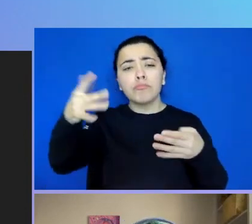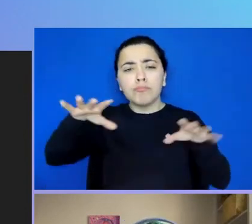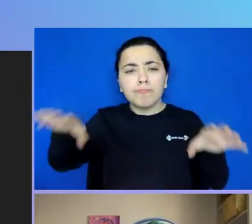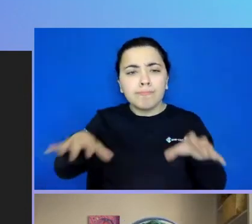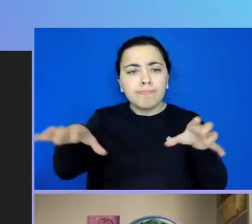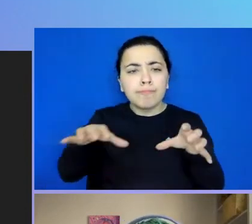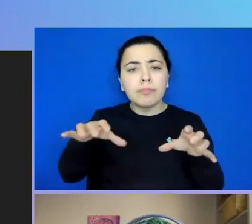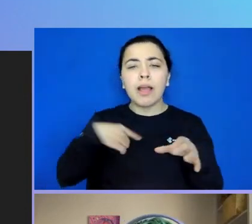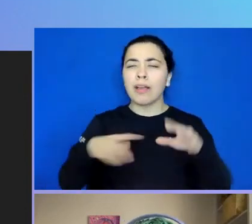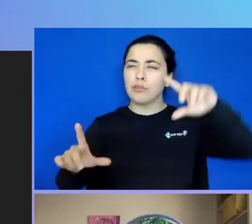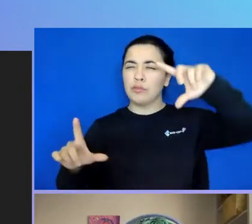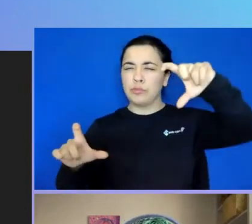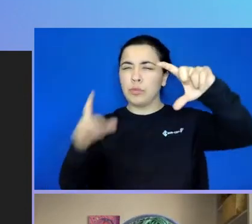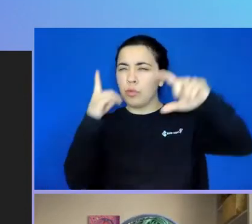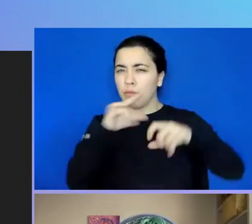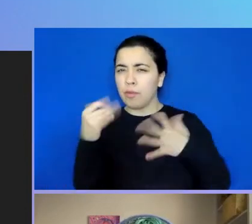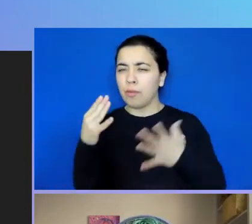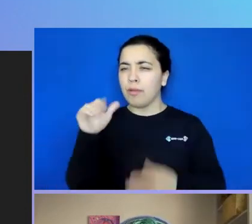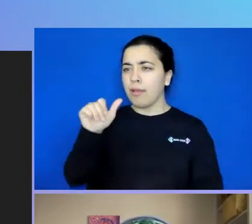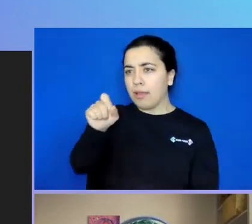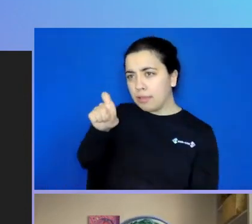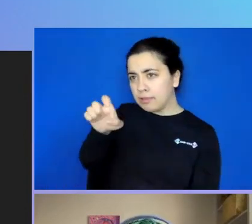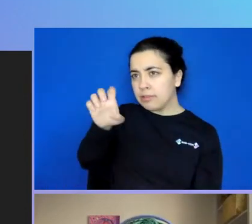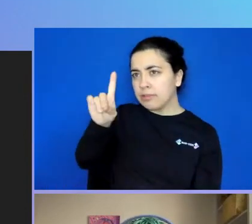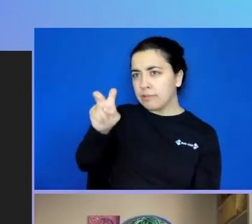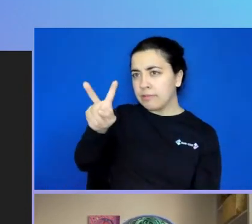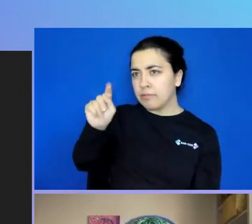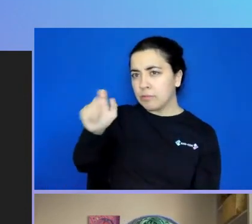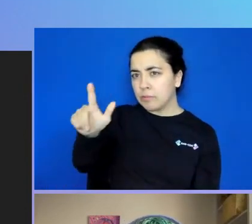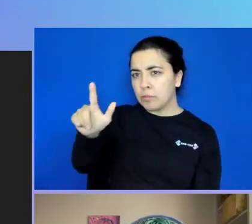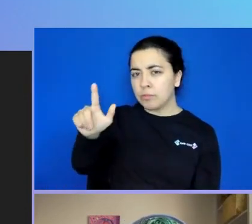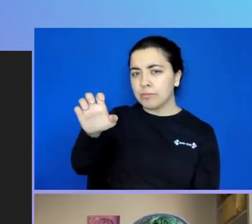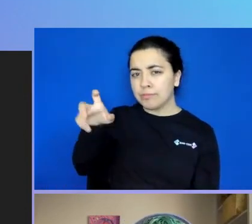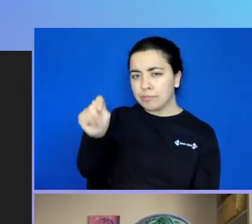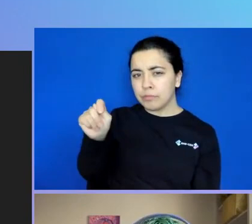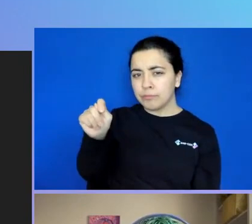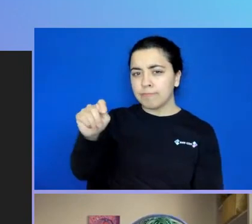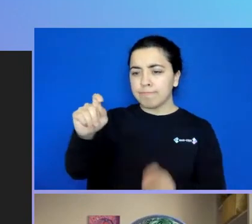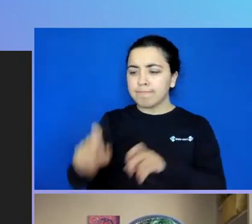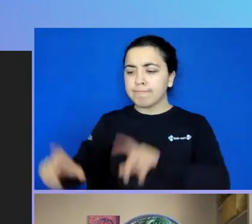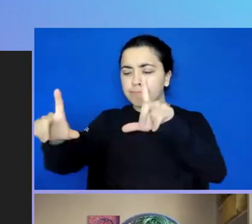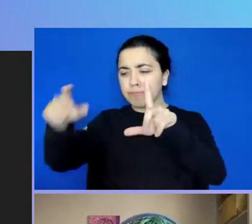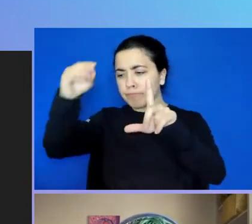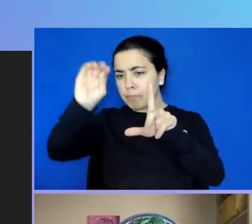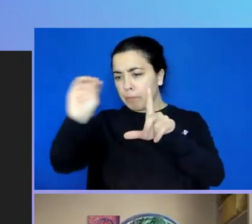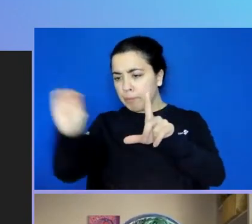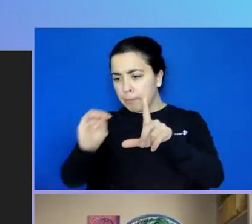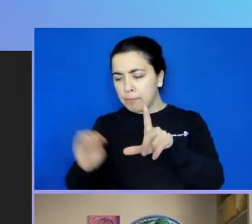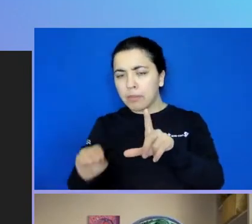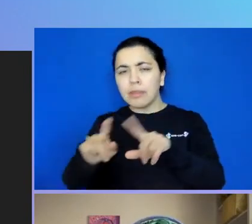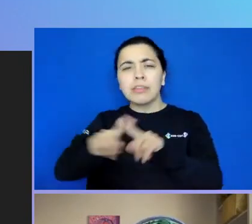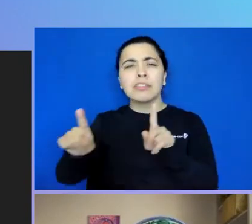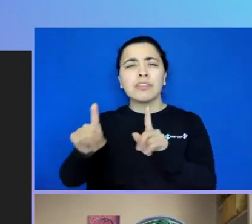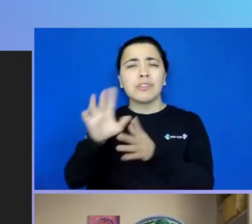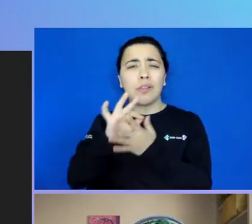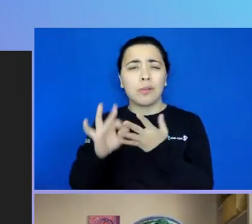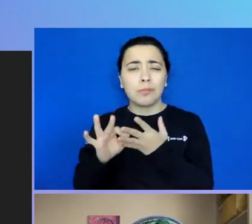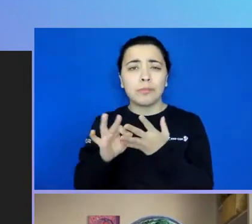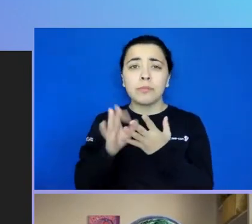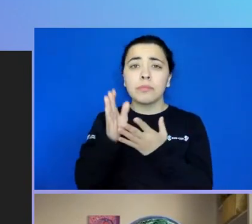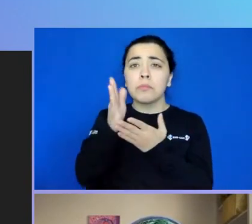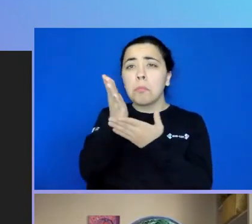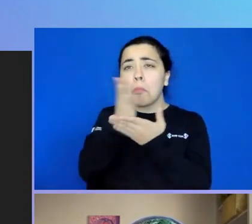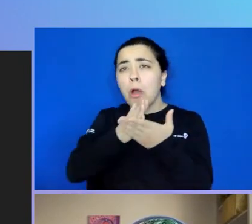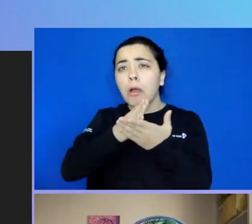of the Axe DevTools browser extension where we have a couple different options where we could scan all of the page or scan part of the page. And then we have a